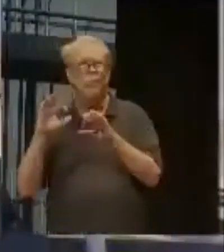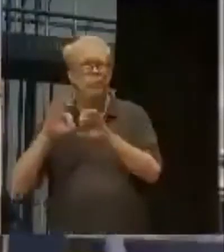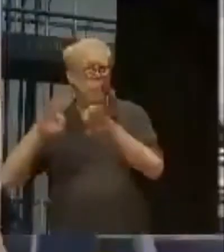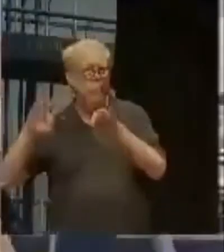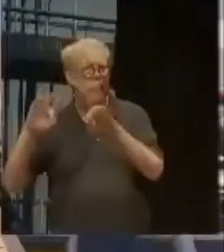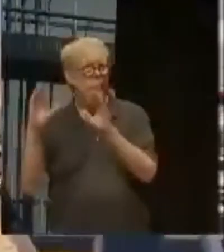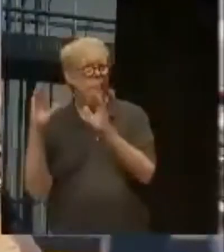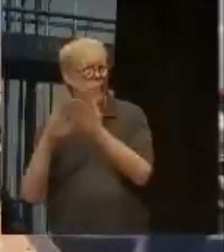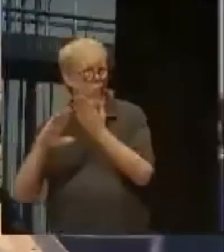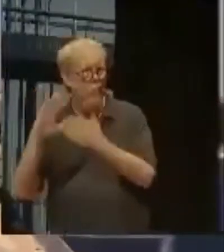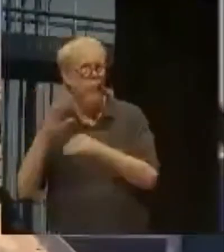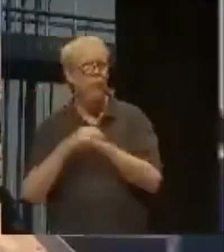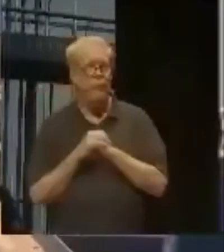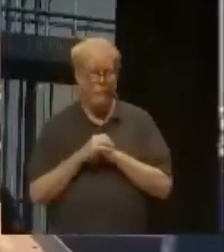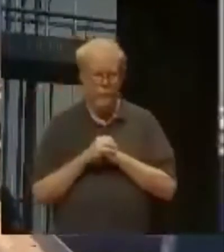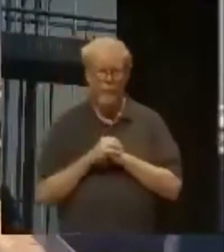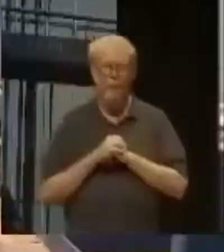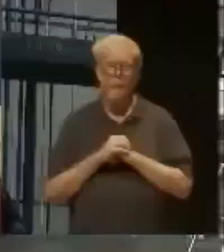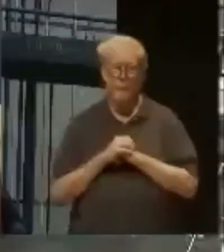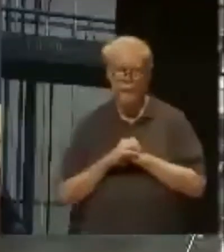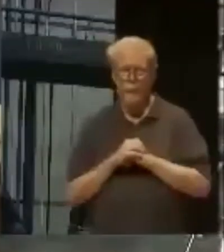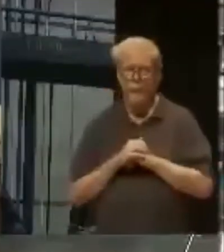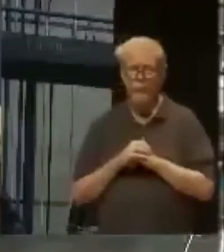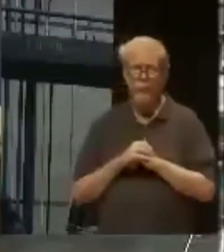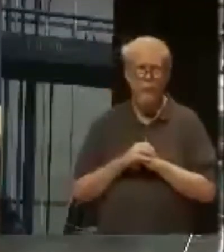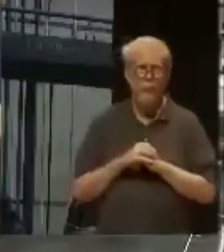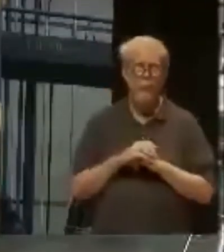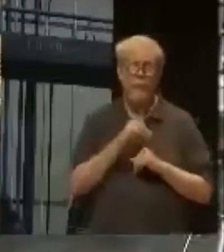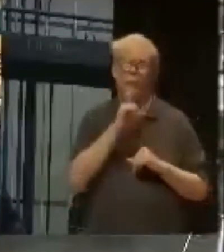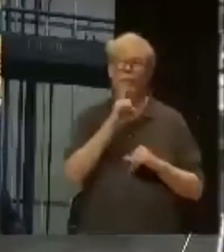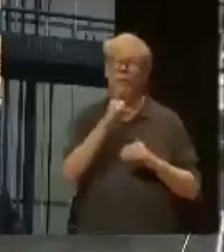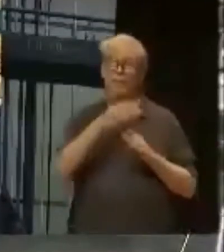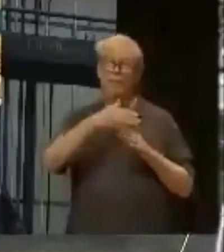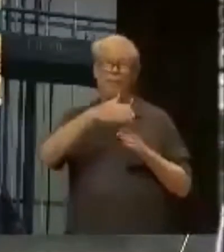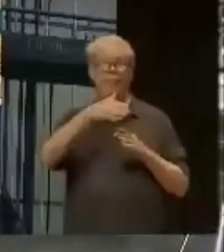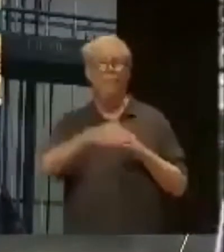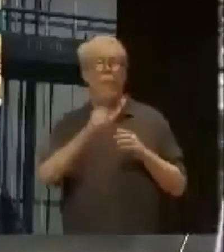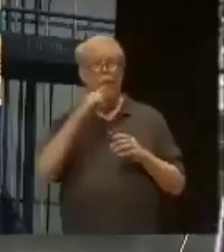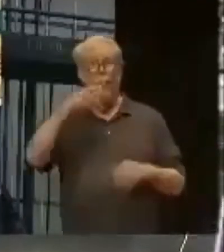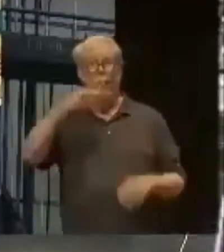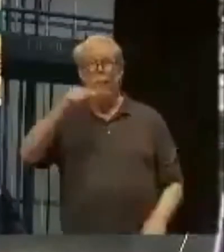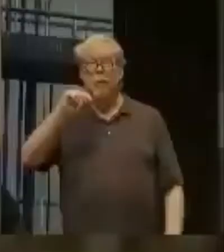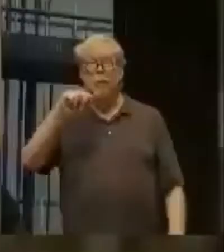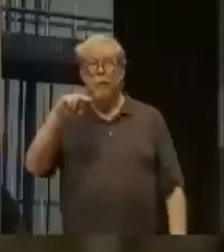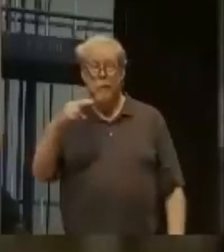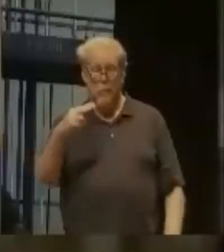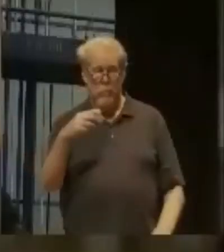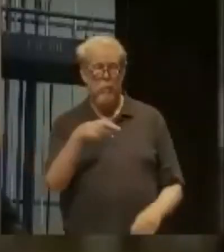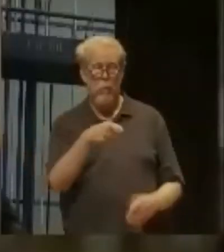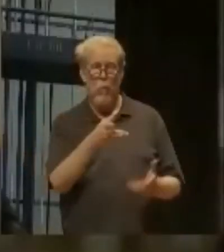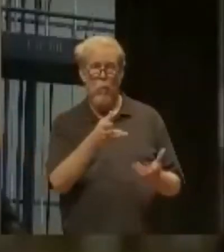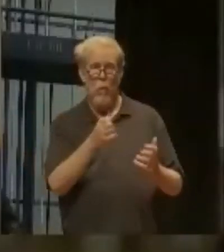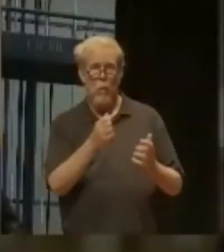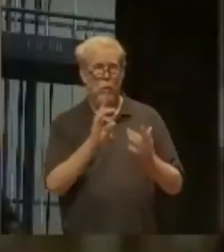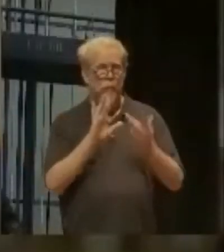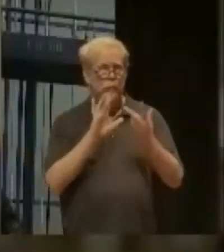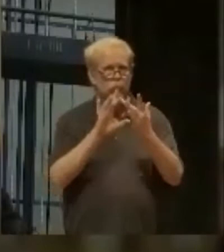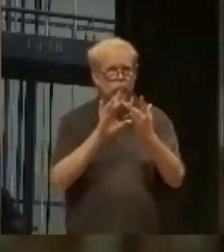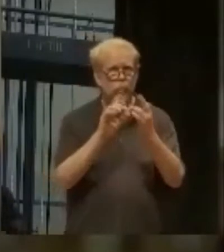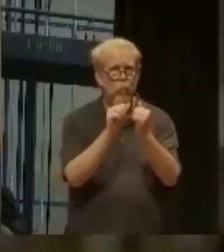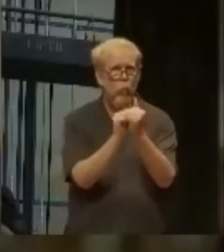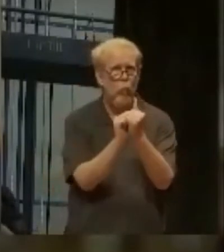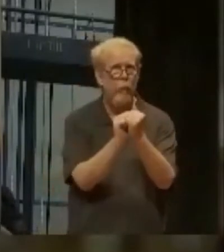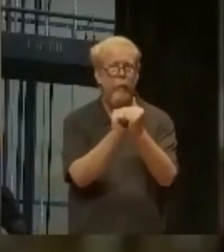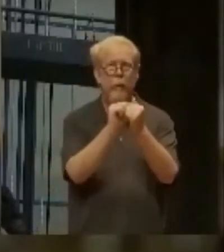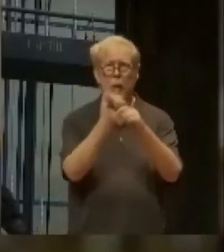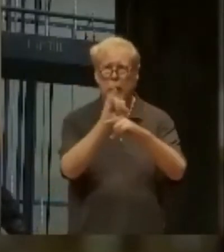There are several outcomes that we seek when we have students in a PTEC program. We want them to connect with industry all the way